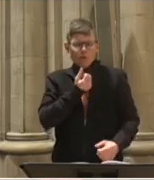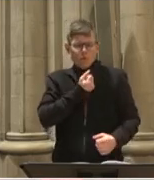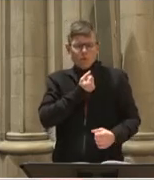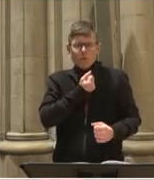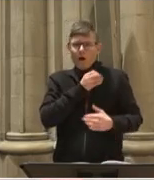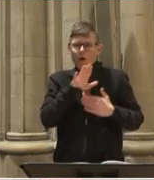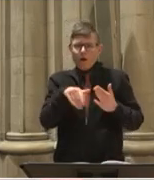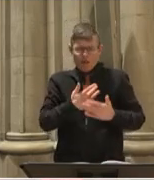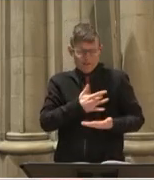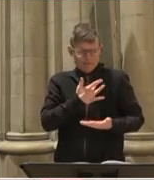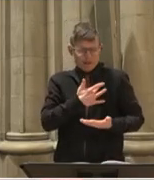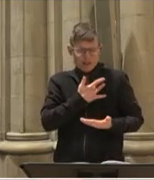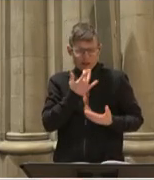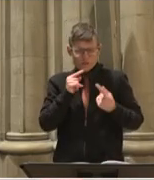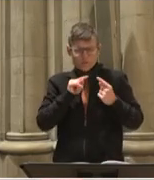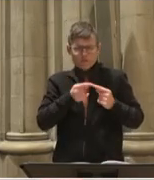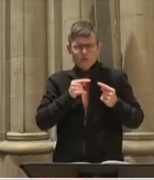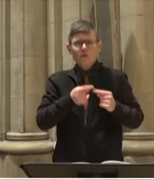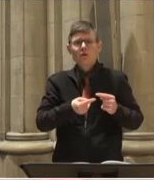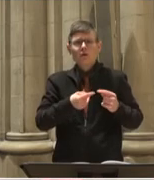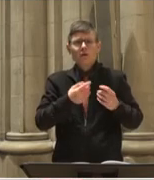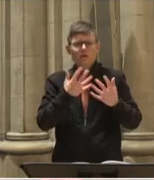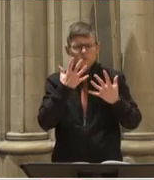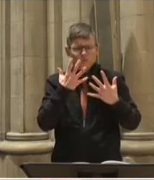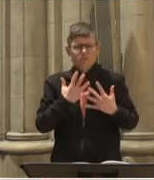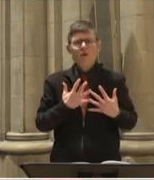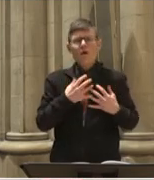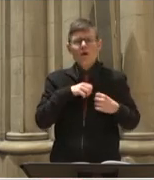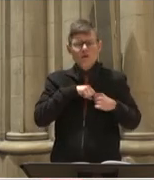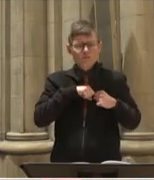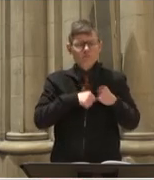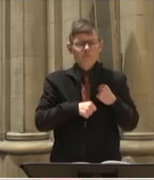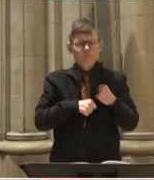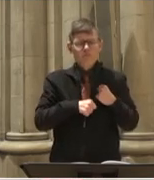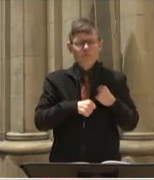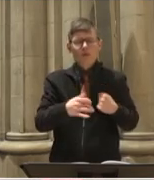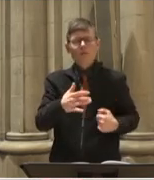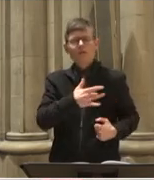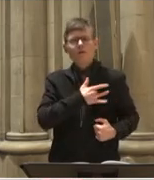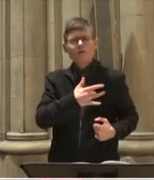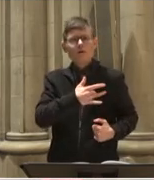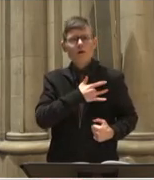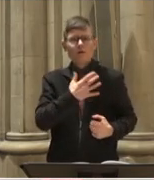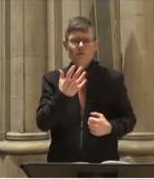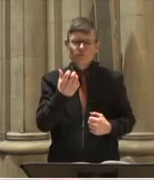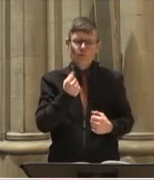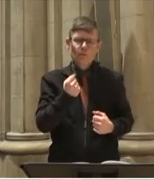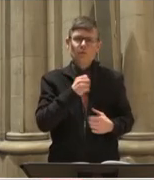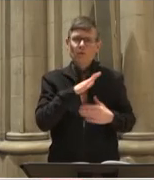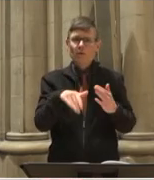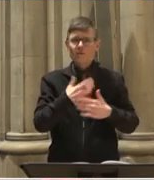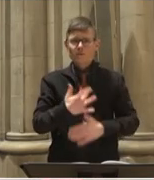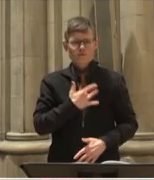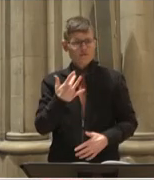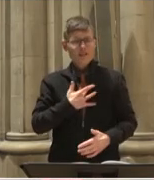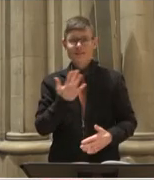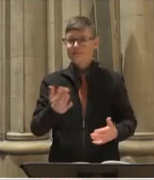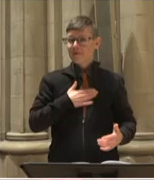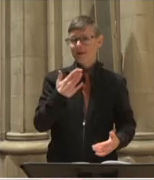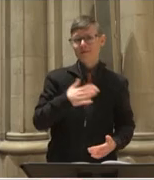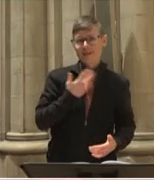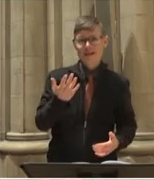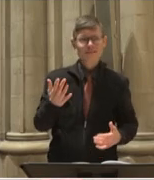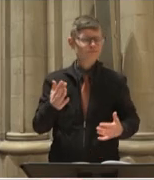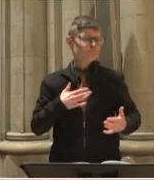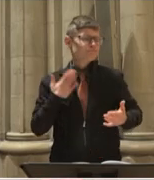of hurt and sorrow. We have hearts that hold our deepest feelings of happiness and